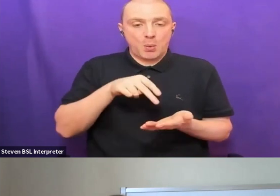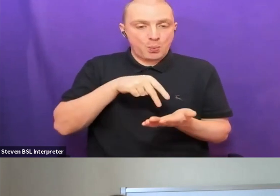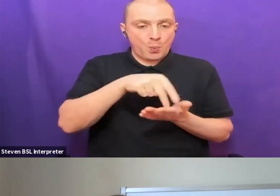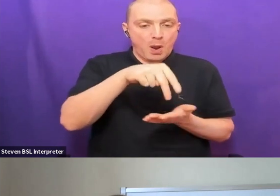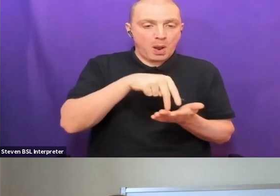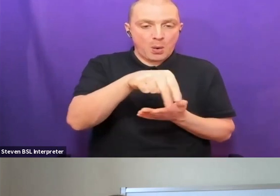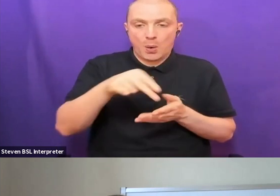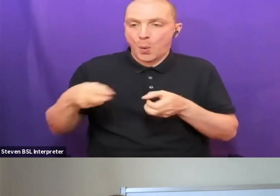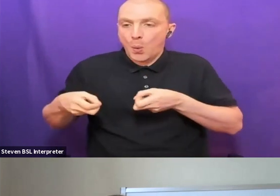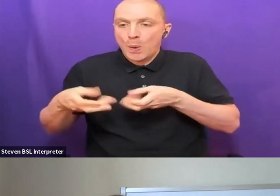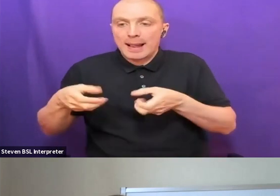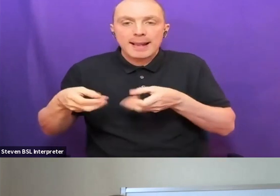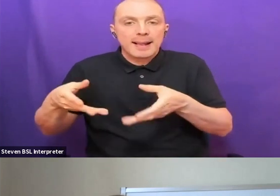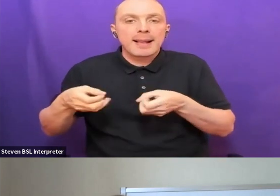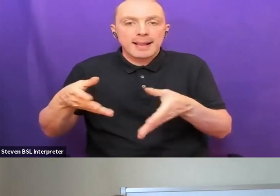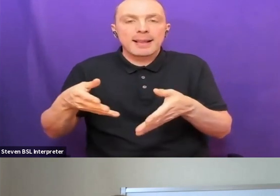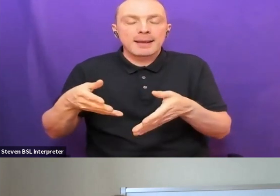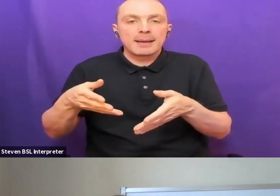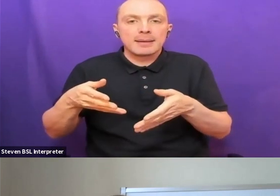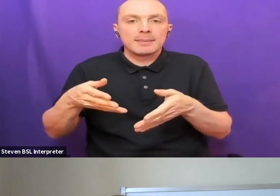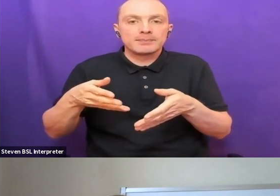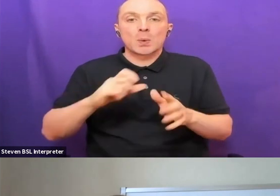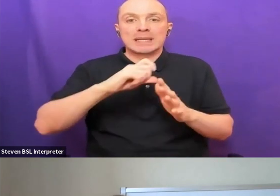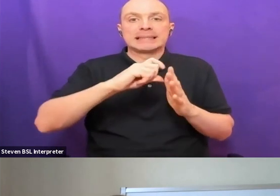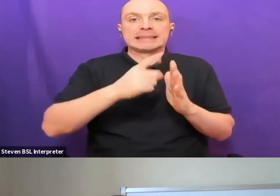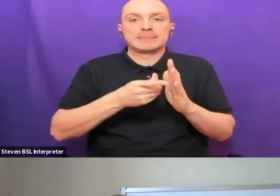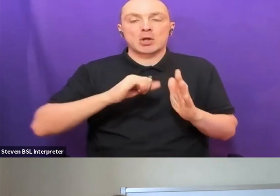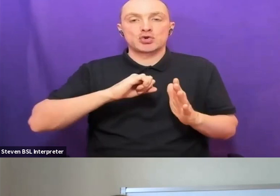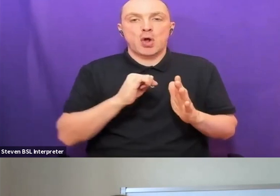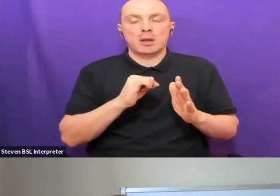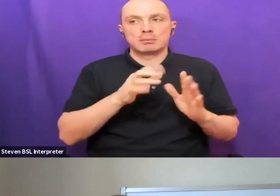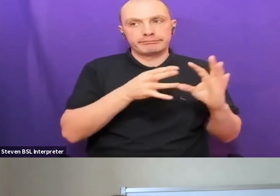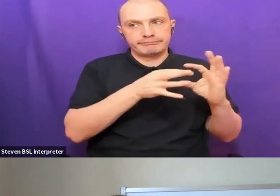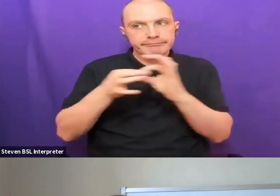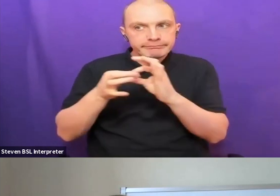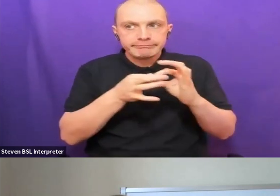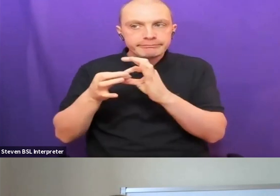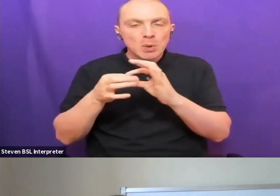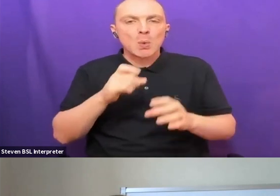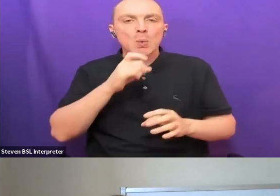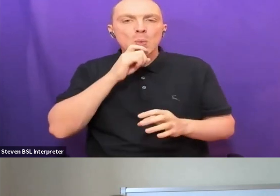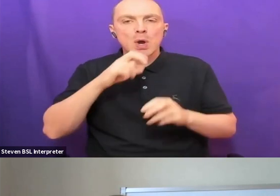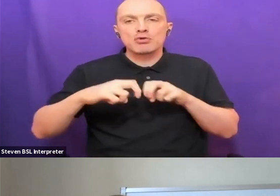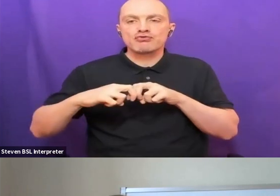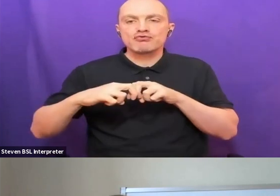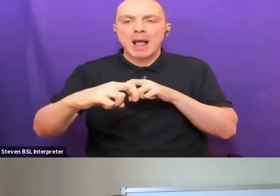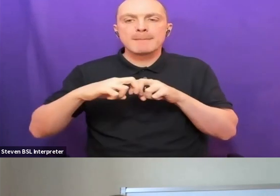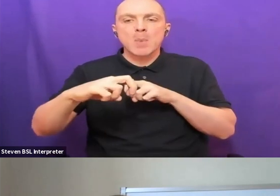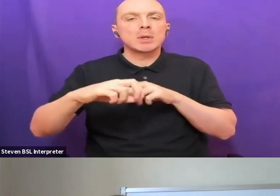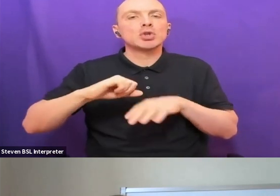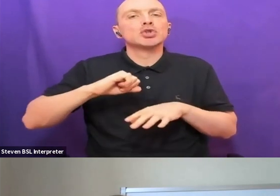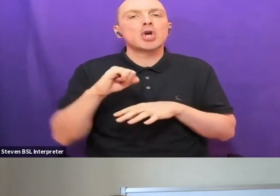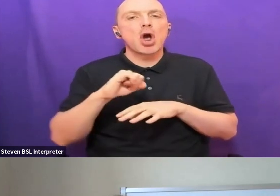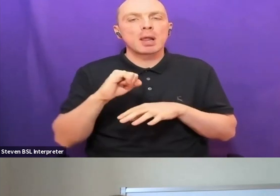Disability Equality Scotland are working with Transport Scotland to hear from disabled people about their views on the idea